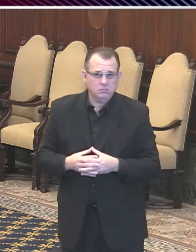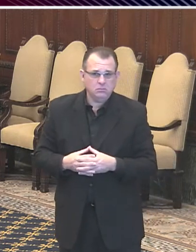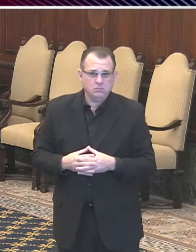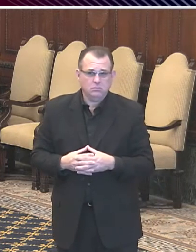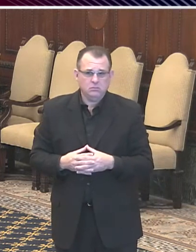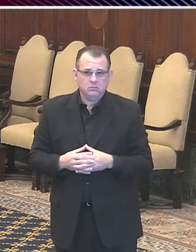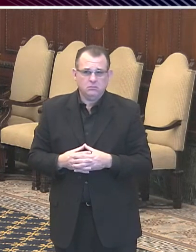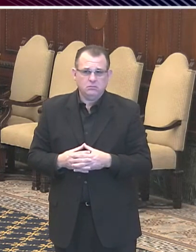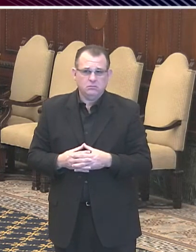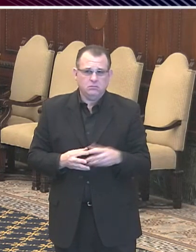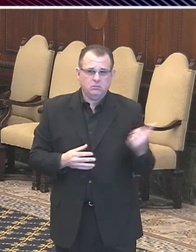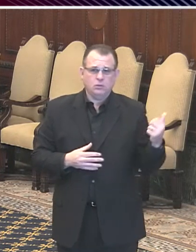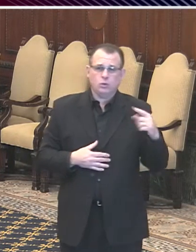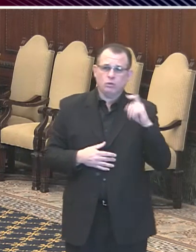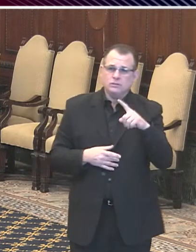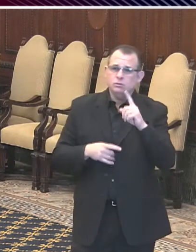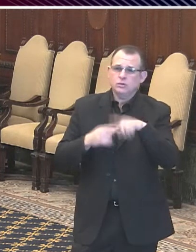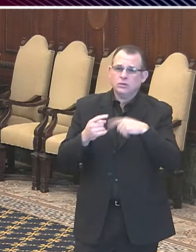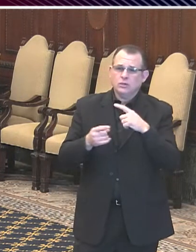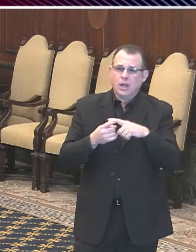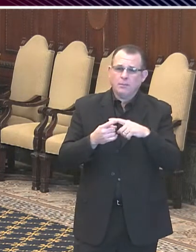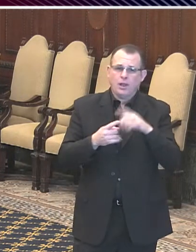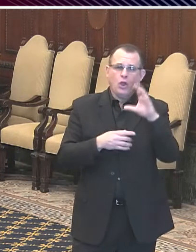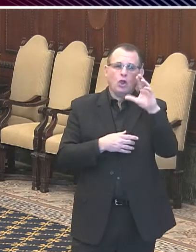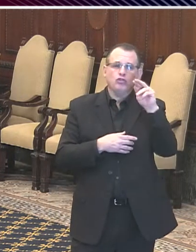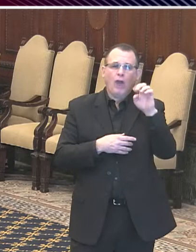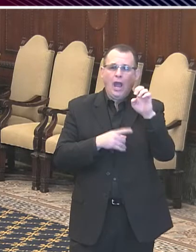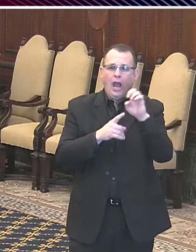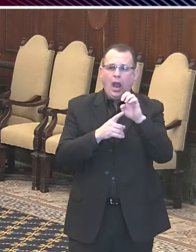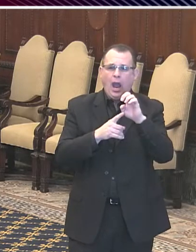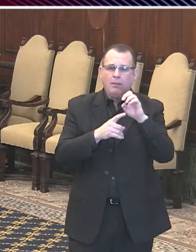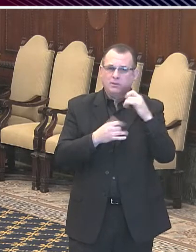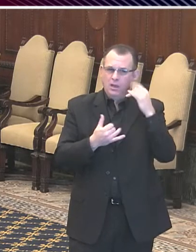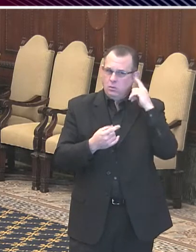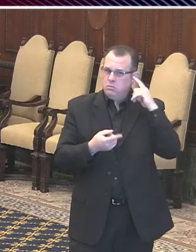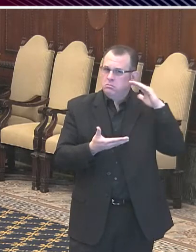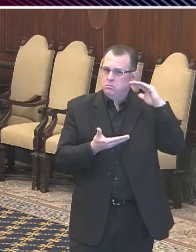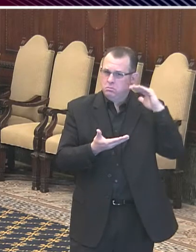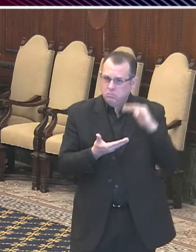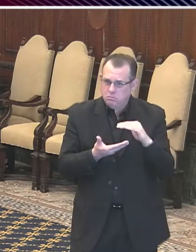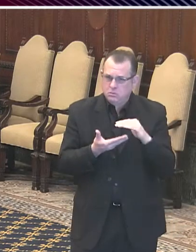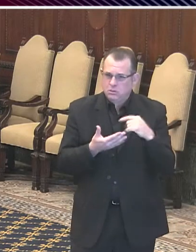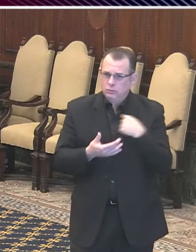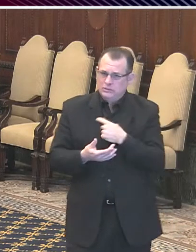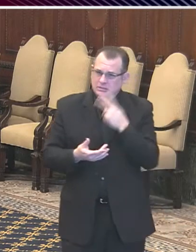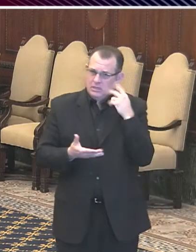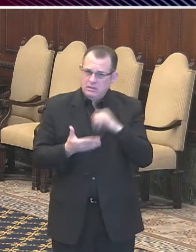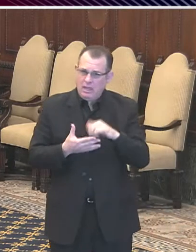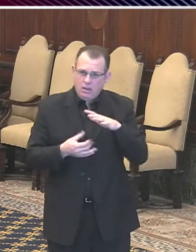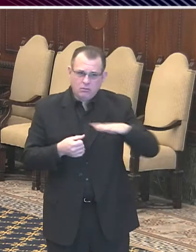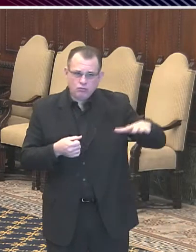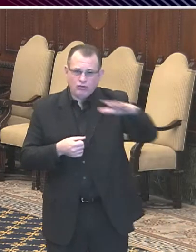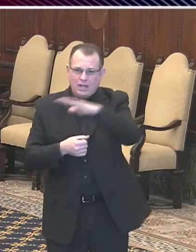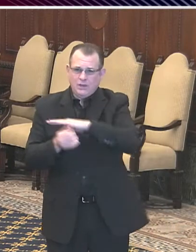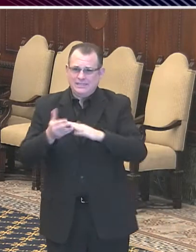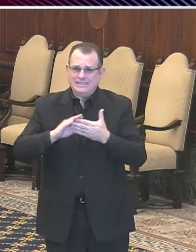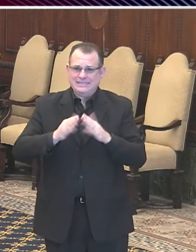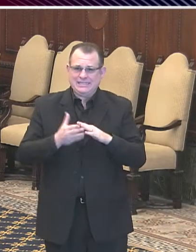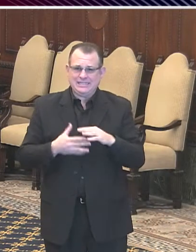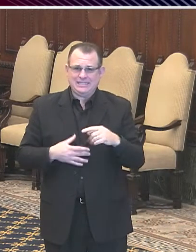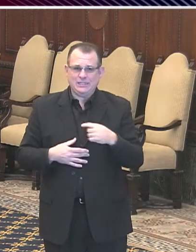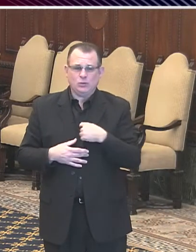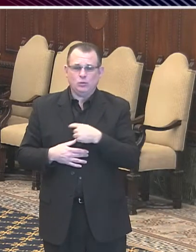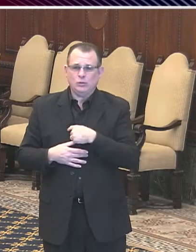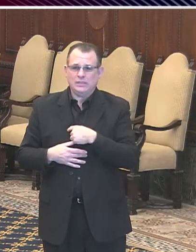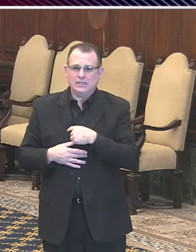The question was around crime being down. Yes, we are still seeing crime down throughout the city. We at this point don't intend to scale